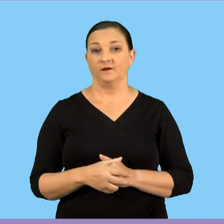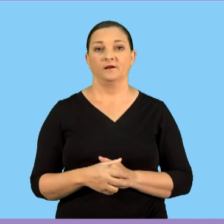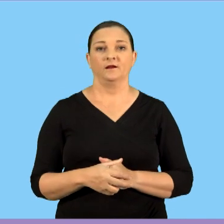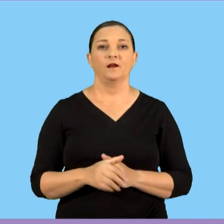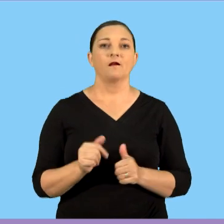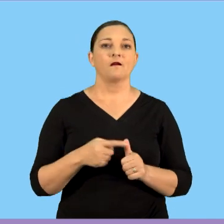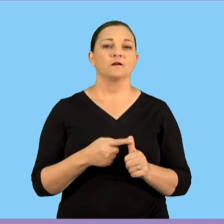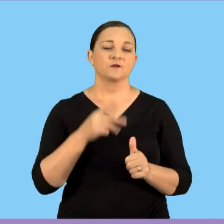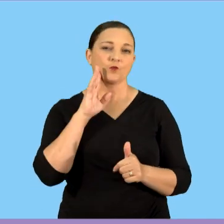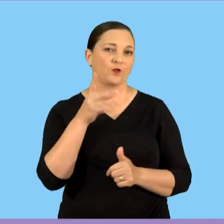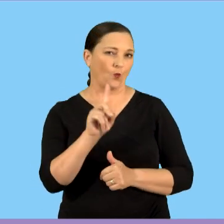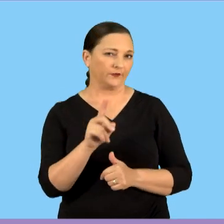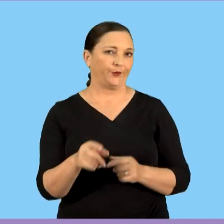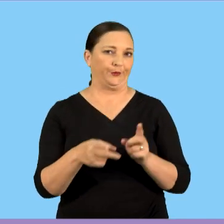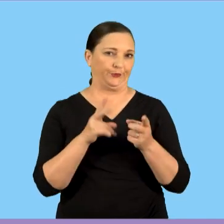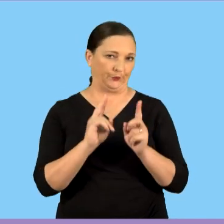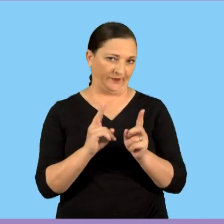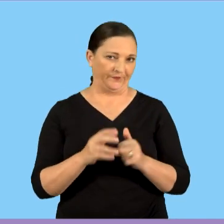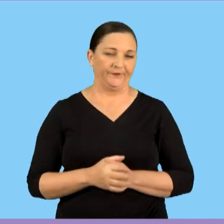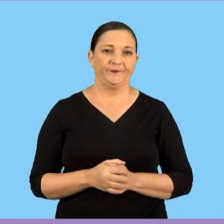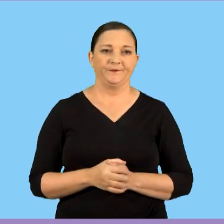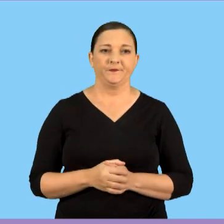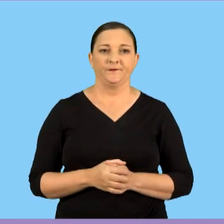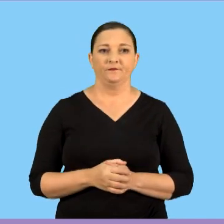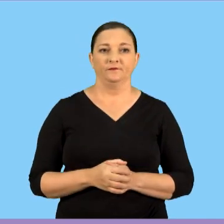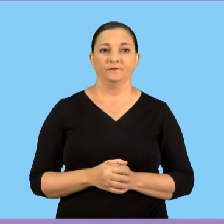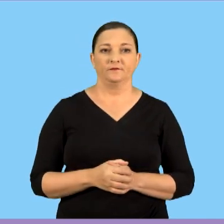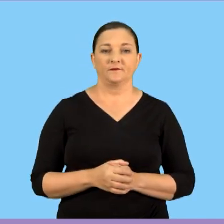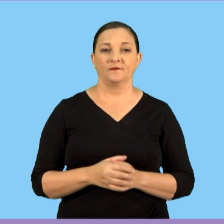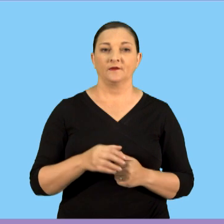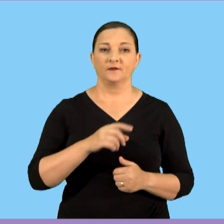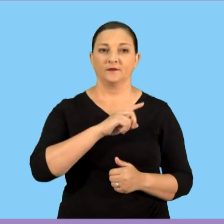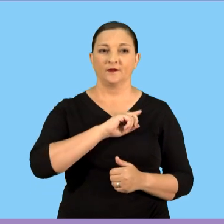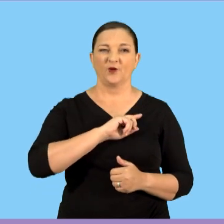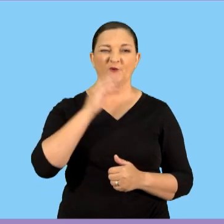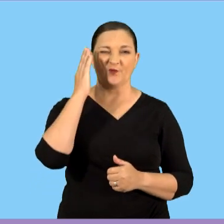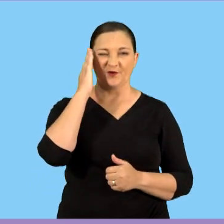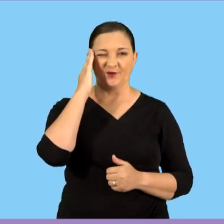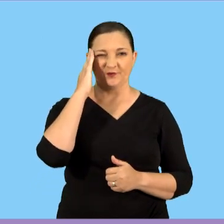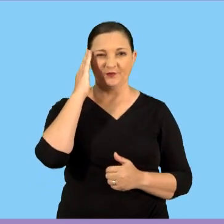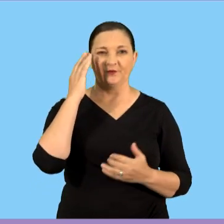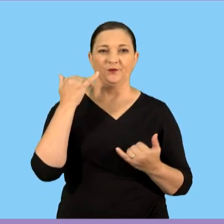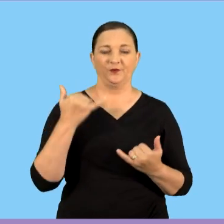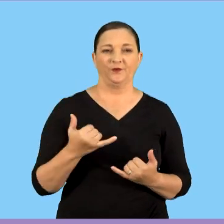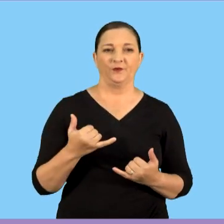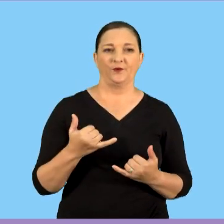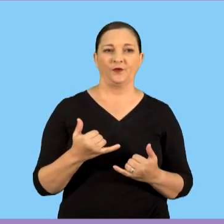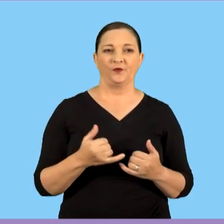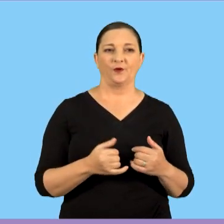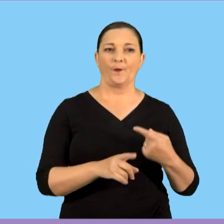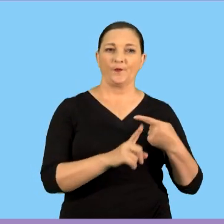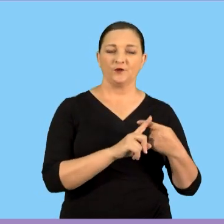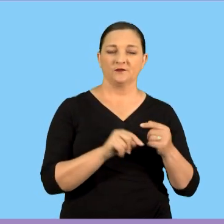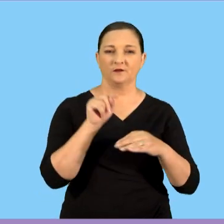answer is going to be a 12. That means that 6 squared divided by a negative 3, the answer is a